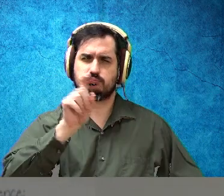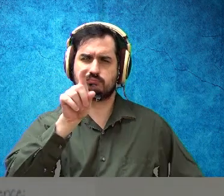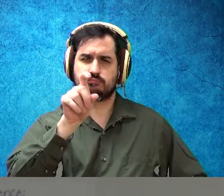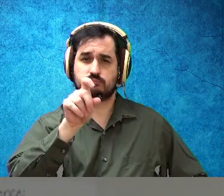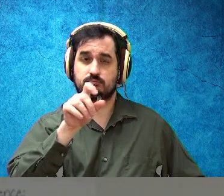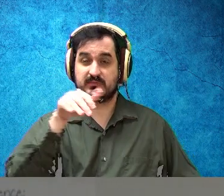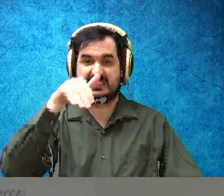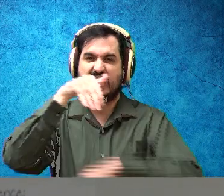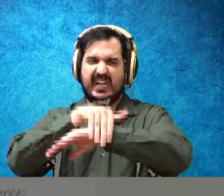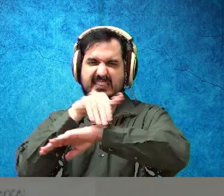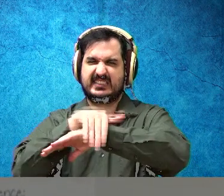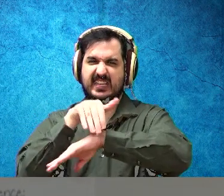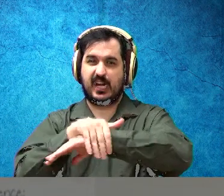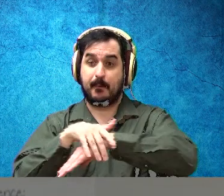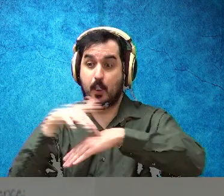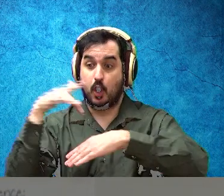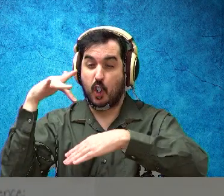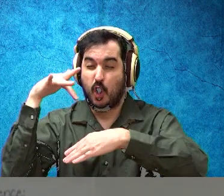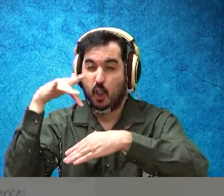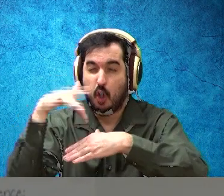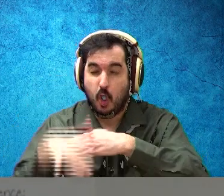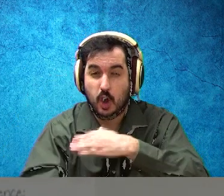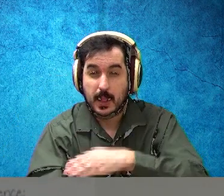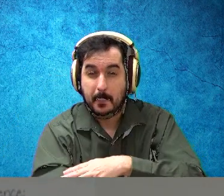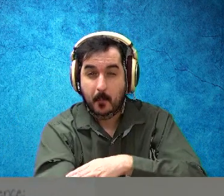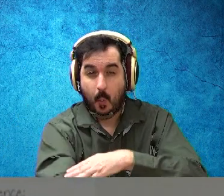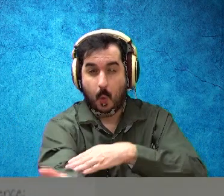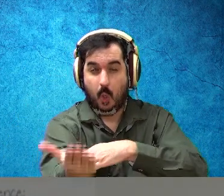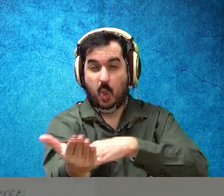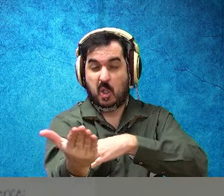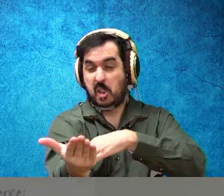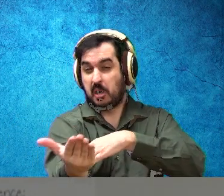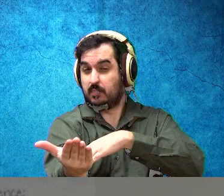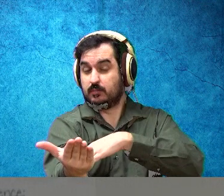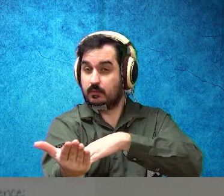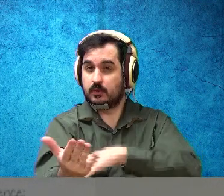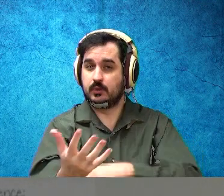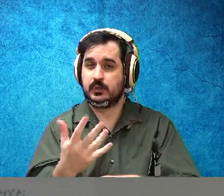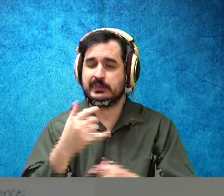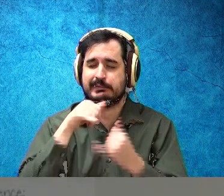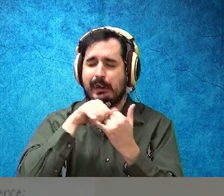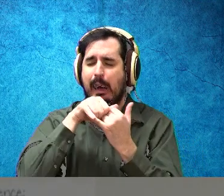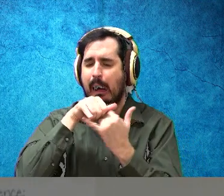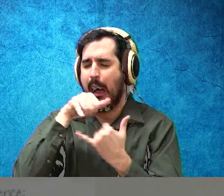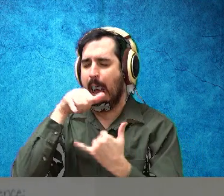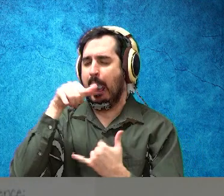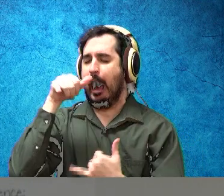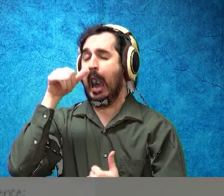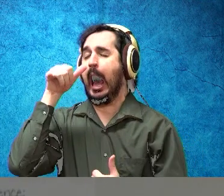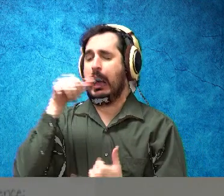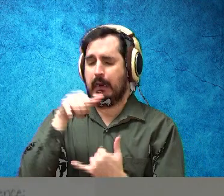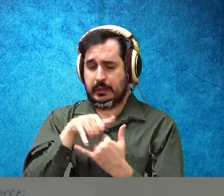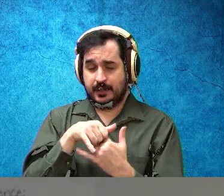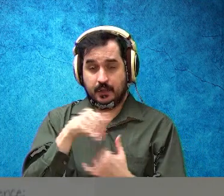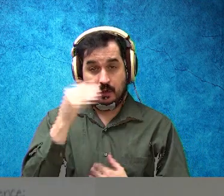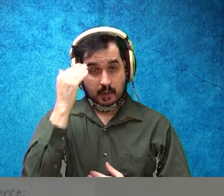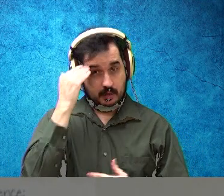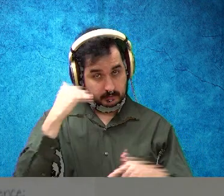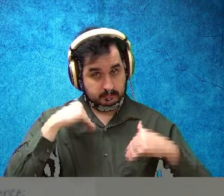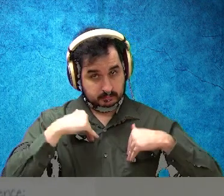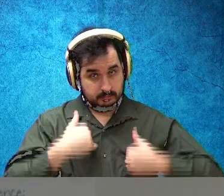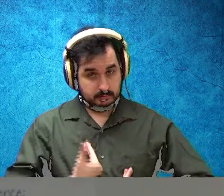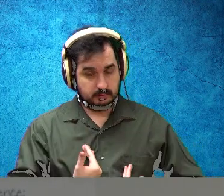Nighttime? Early morning? Okay? He yawned, so I know he's tired. Generally, when do we